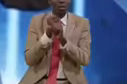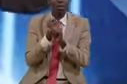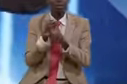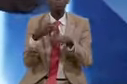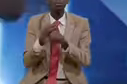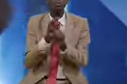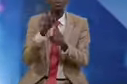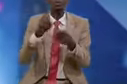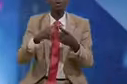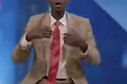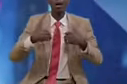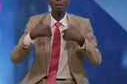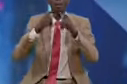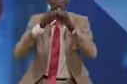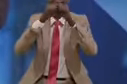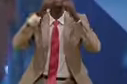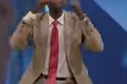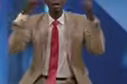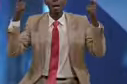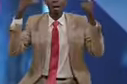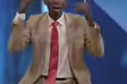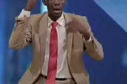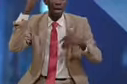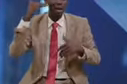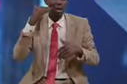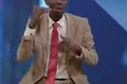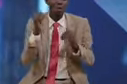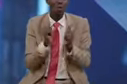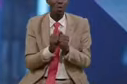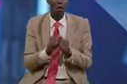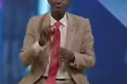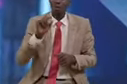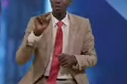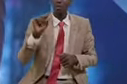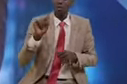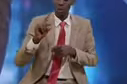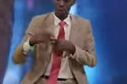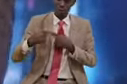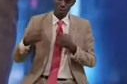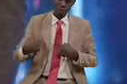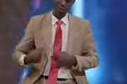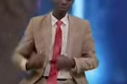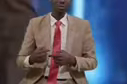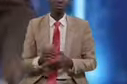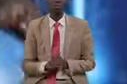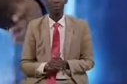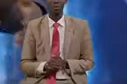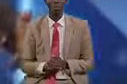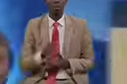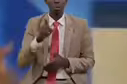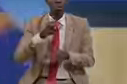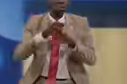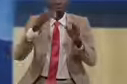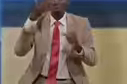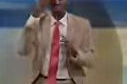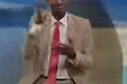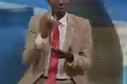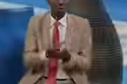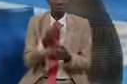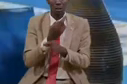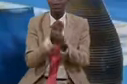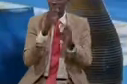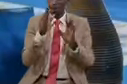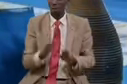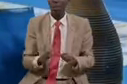big head but a small heart, because you didn't know the Redeemer. And then you are buried,